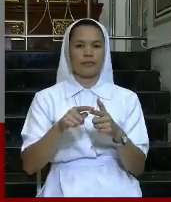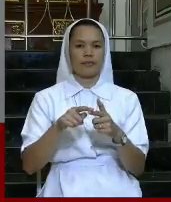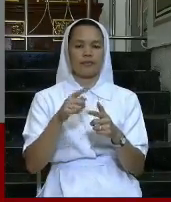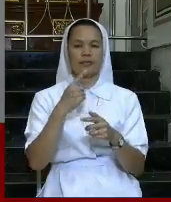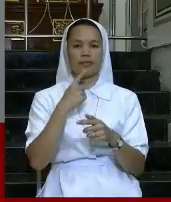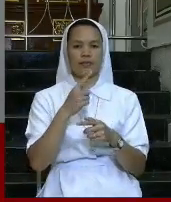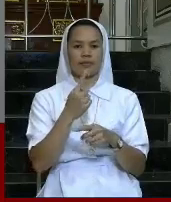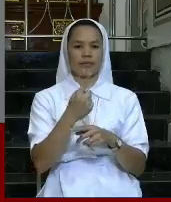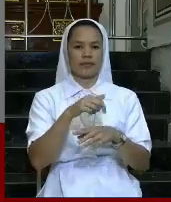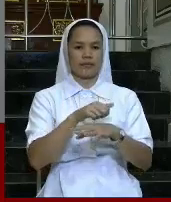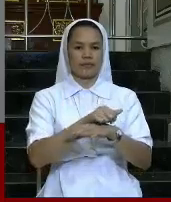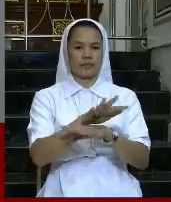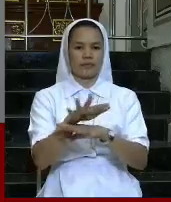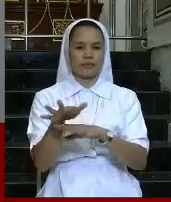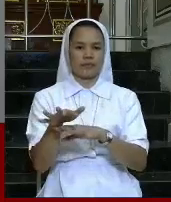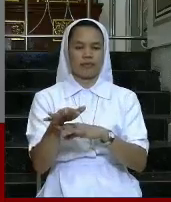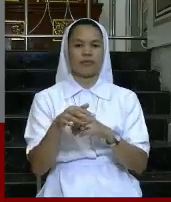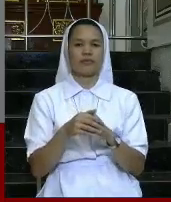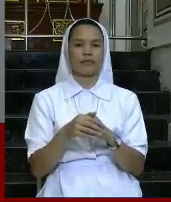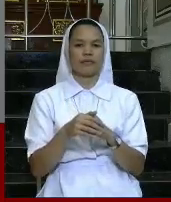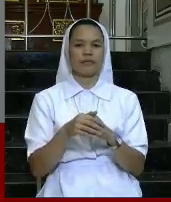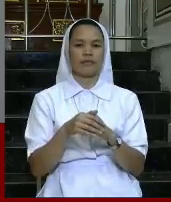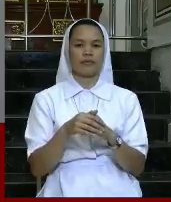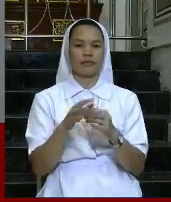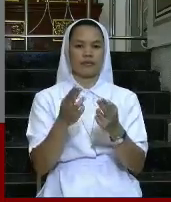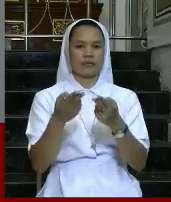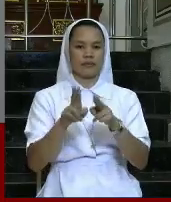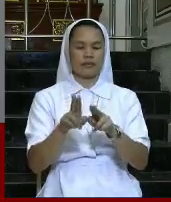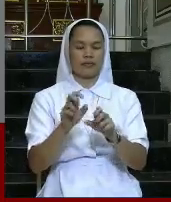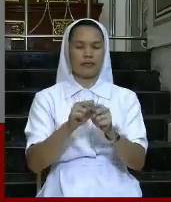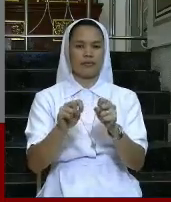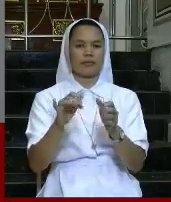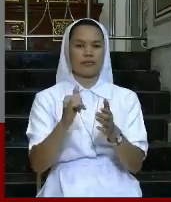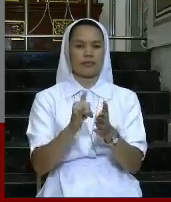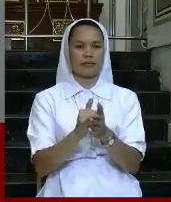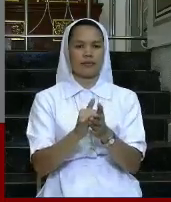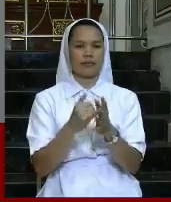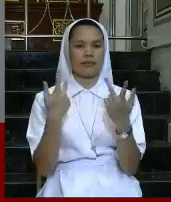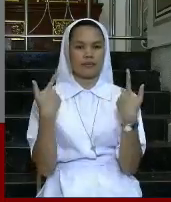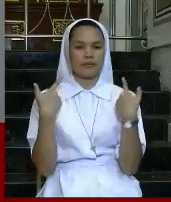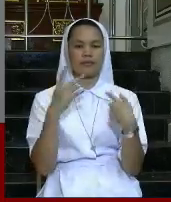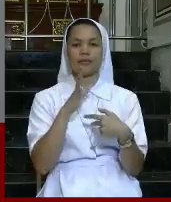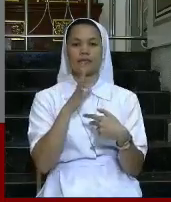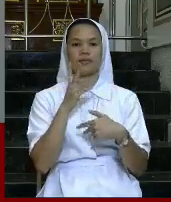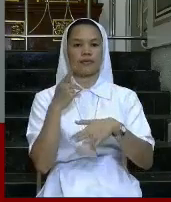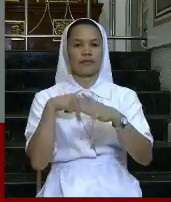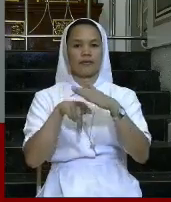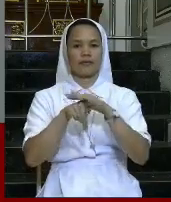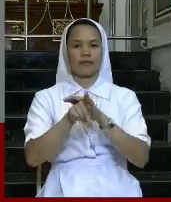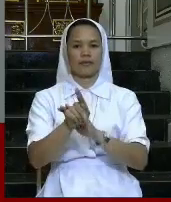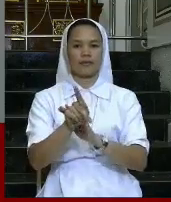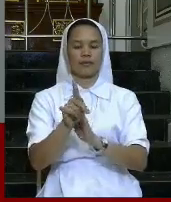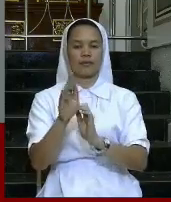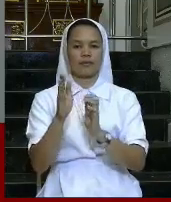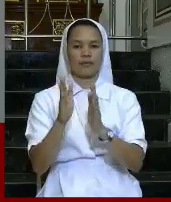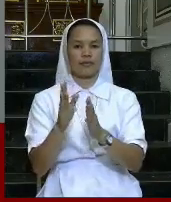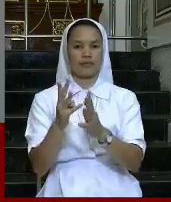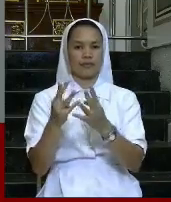at once." This happened so that what had been spoken through the prophet